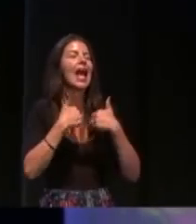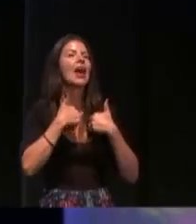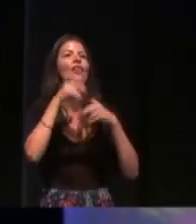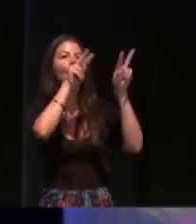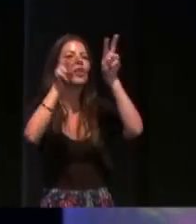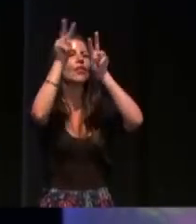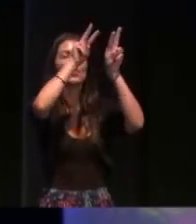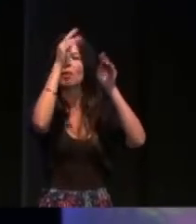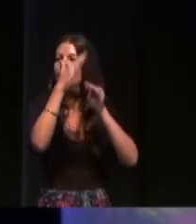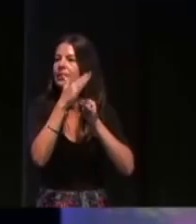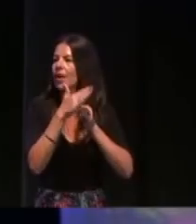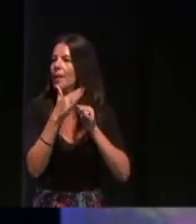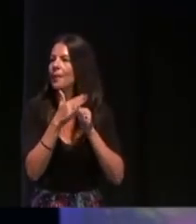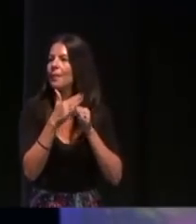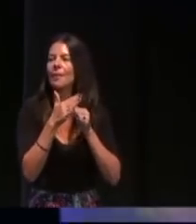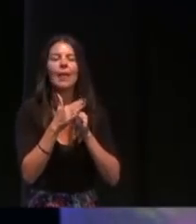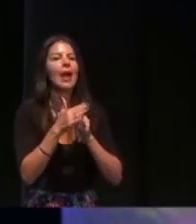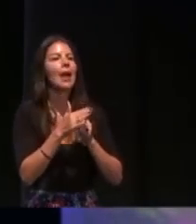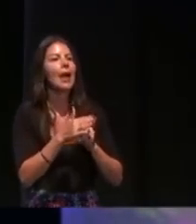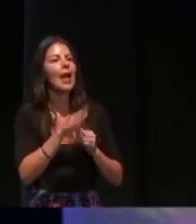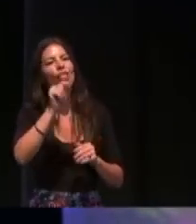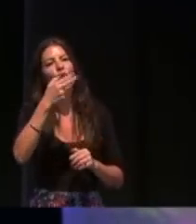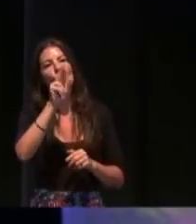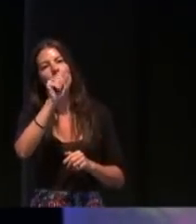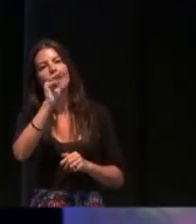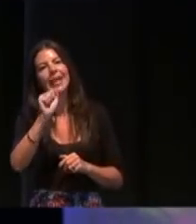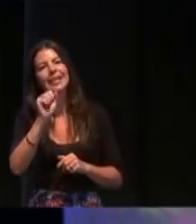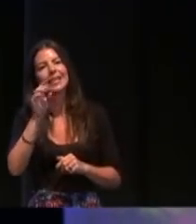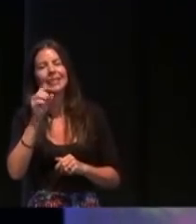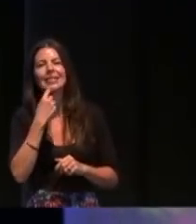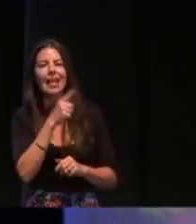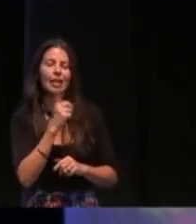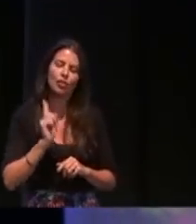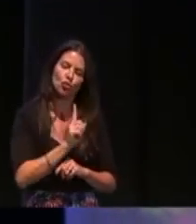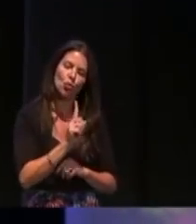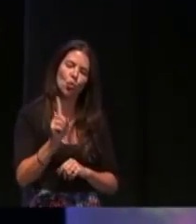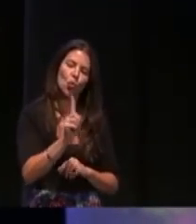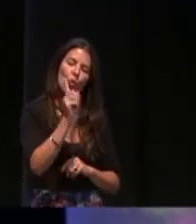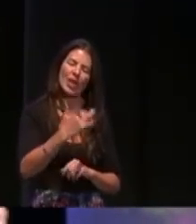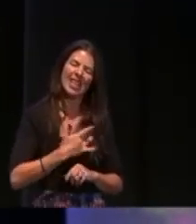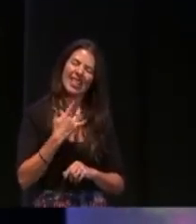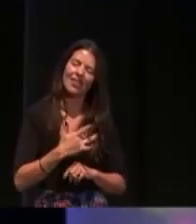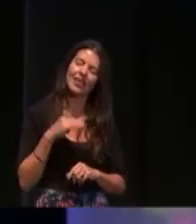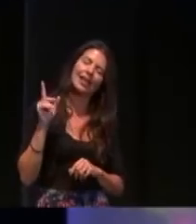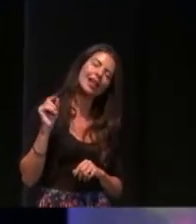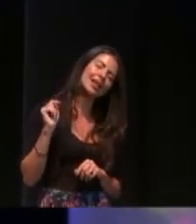top. As Dr. Thurman has said, let's walk in the ceiling tone